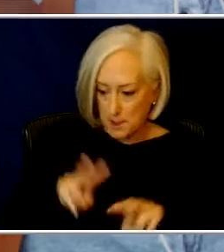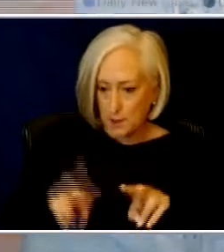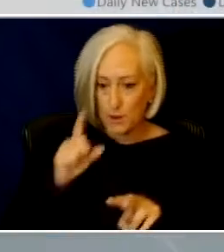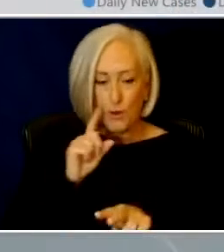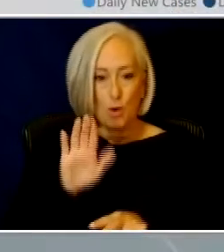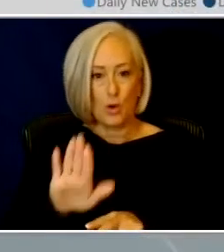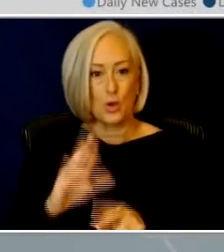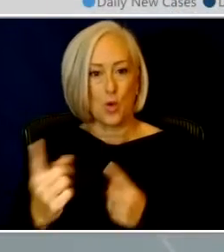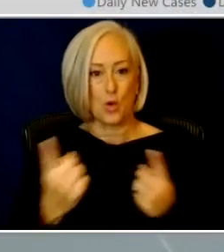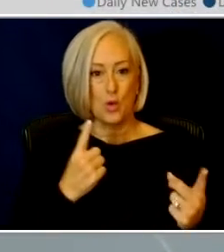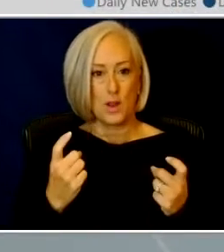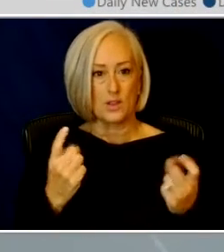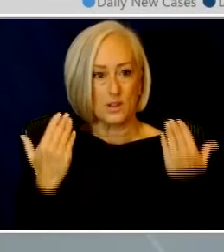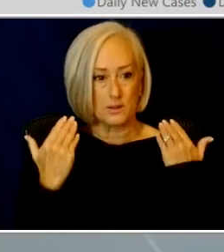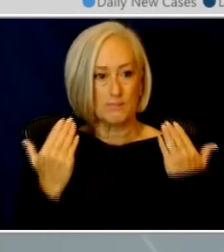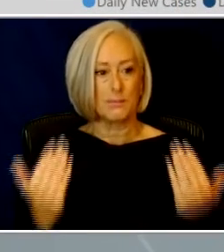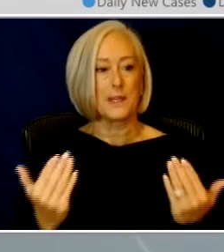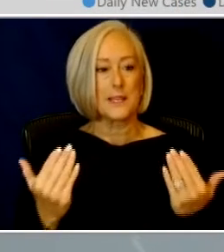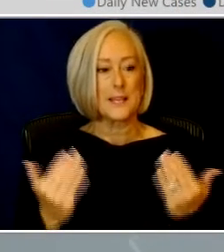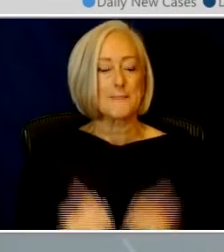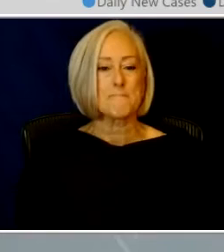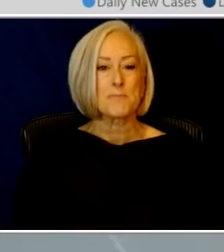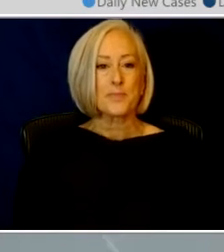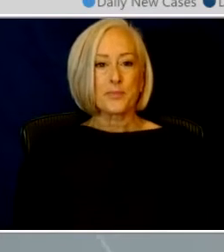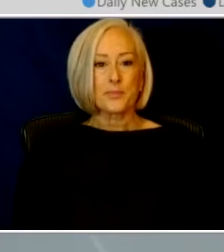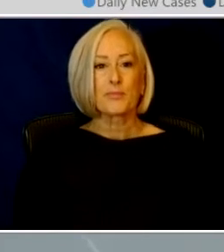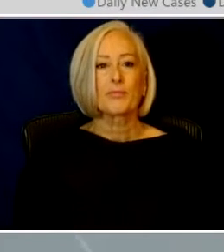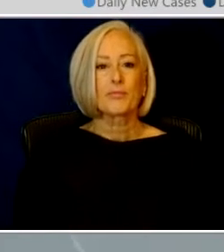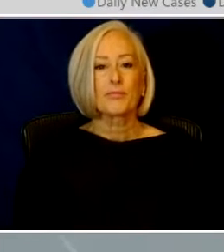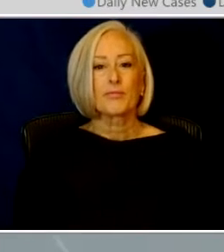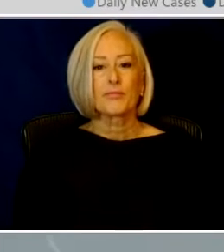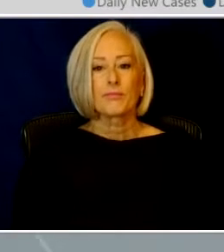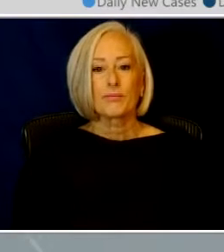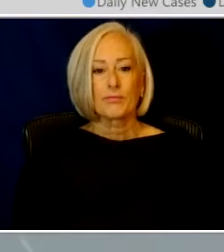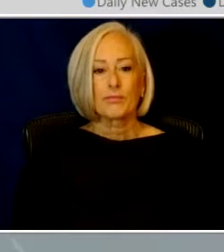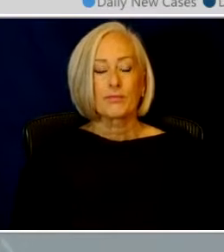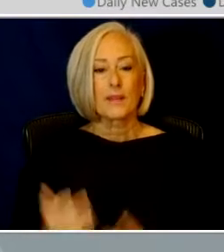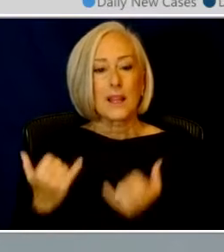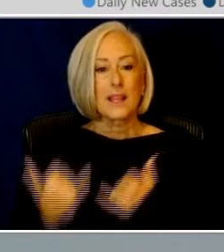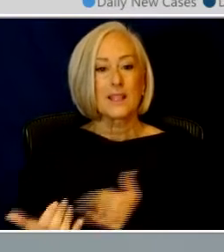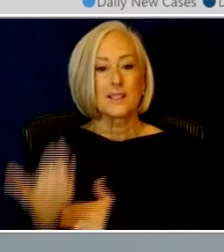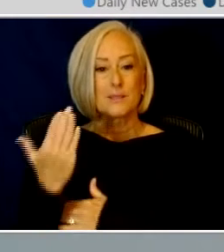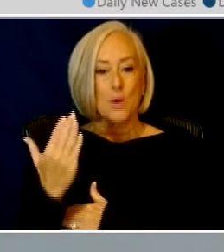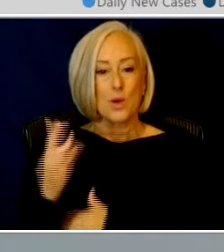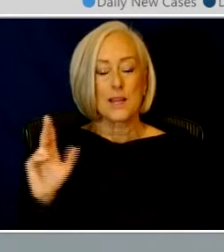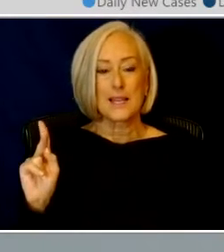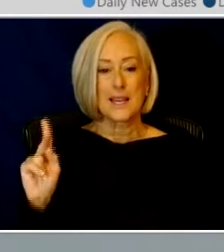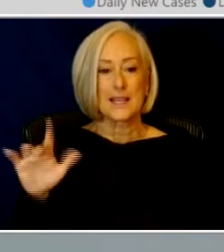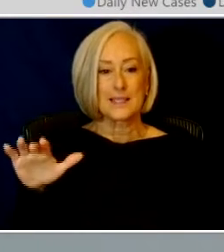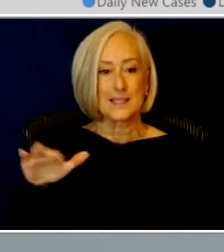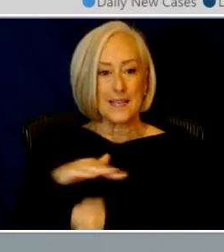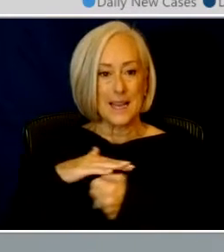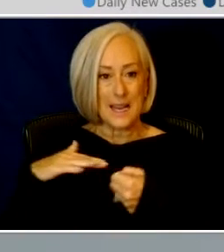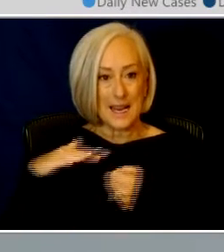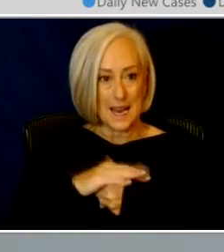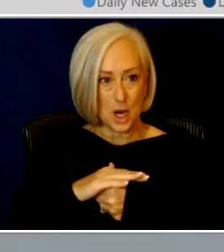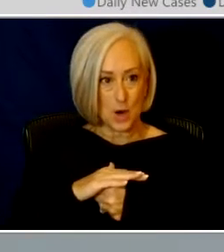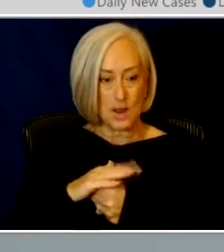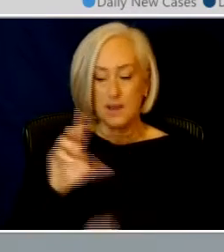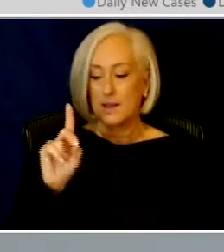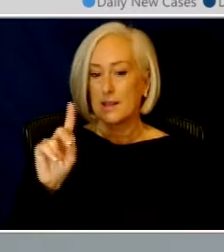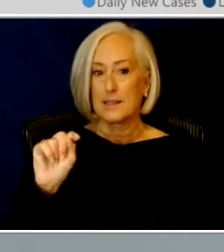begin. All right, here's where we are this morning in the Kansas City region, according to data from the